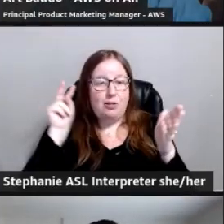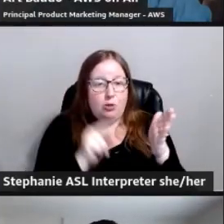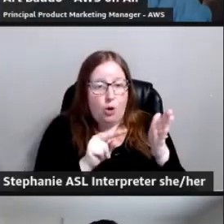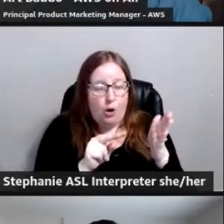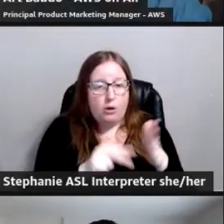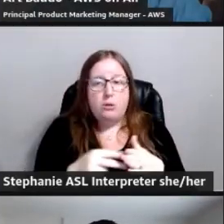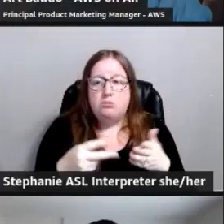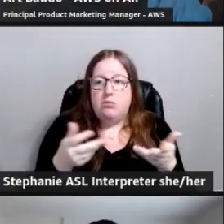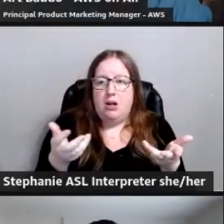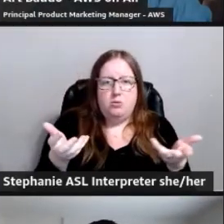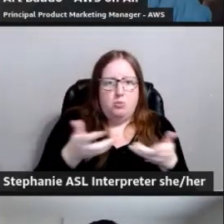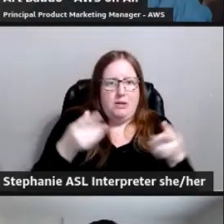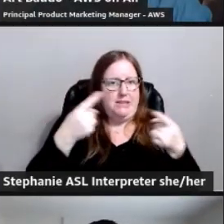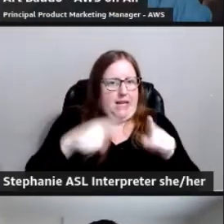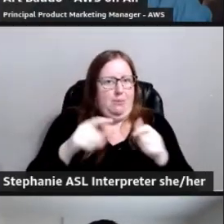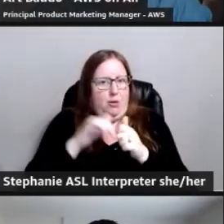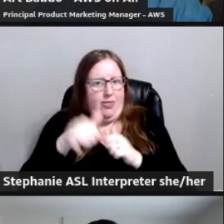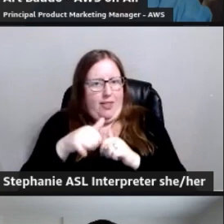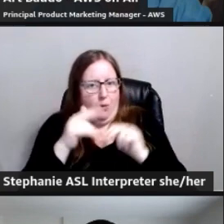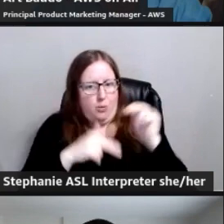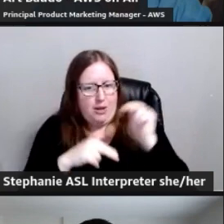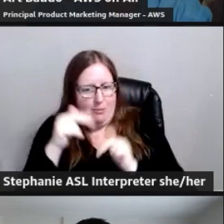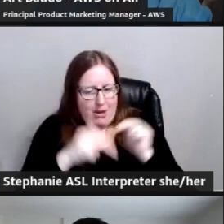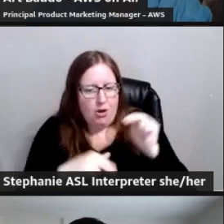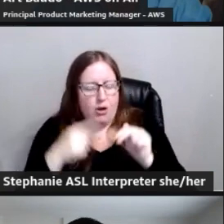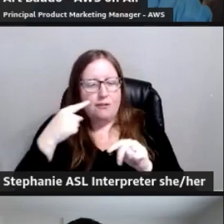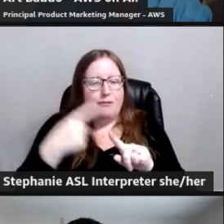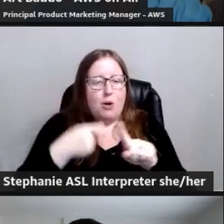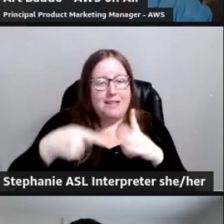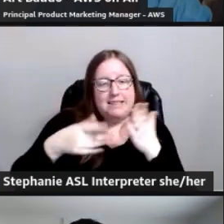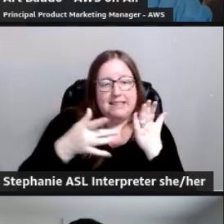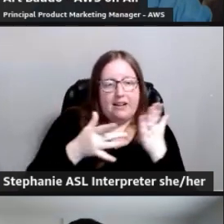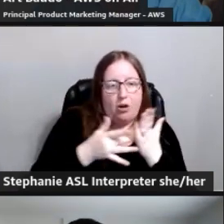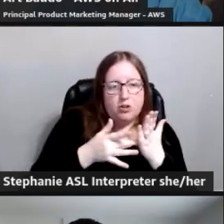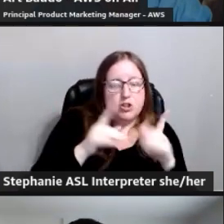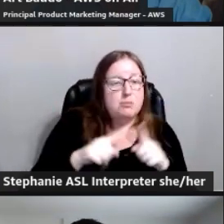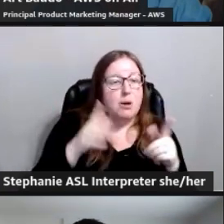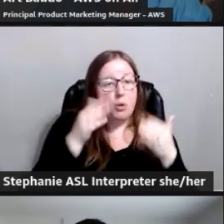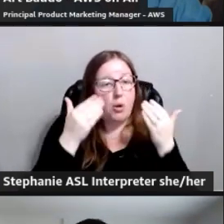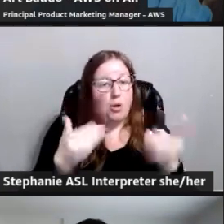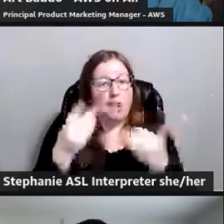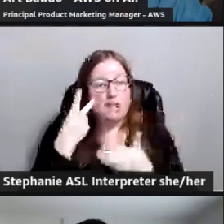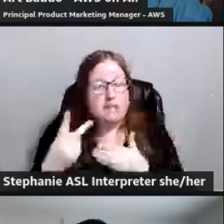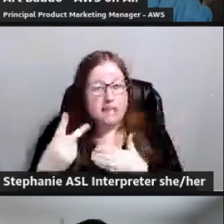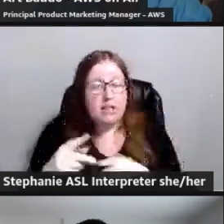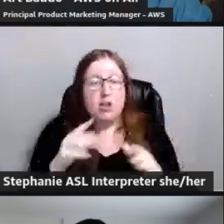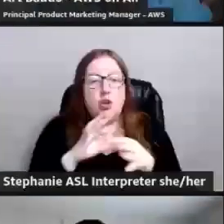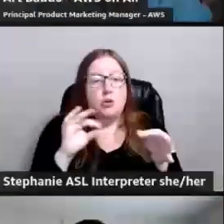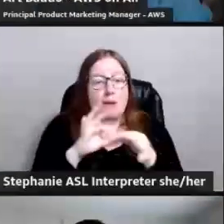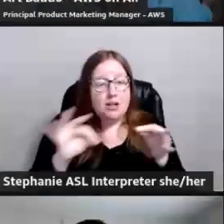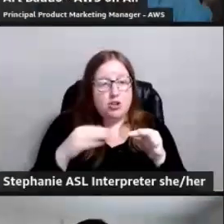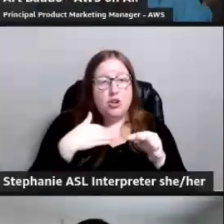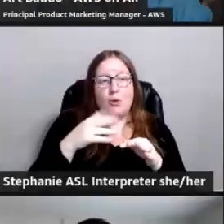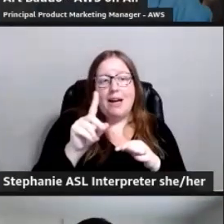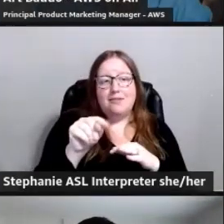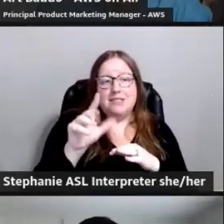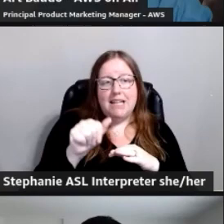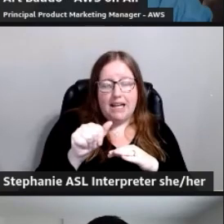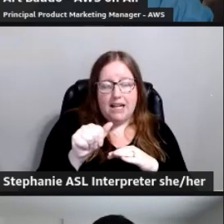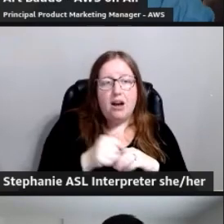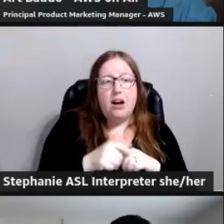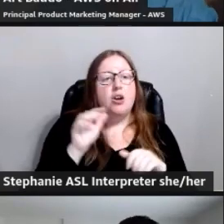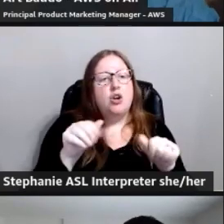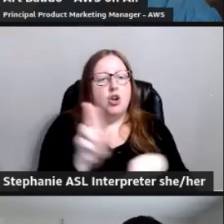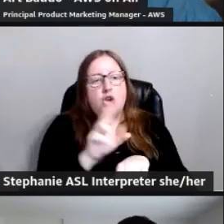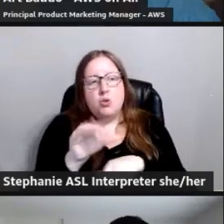what it is that we built based on these technologies. But let's go ahead and see, you mentioned you're bringing in data, you used